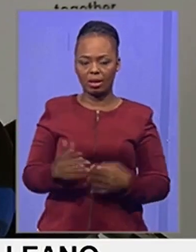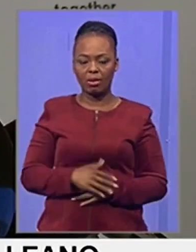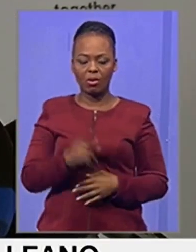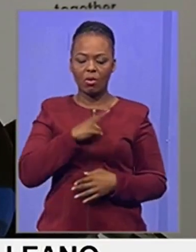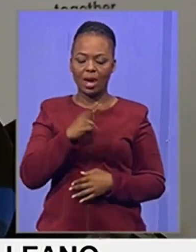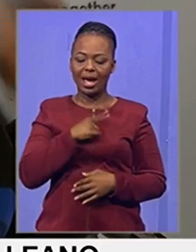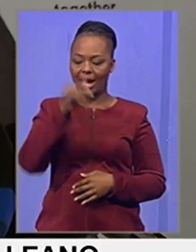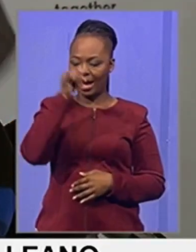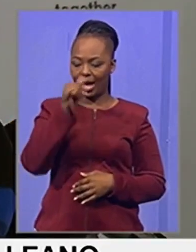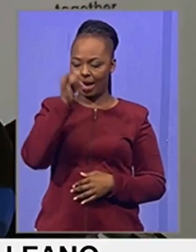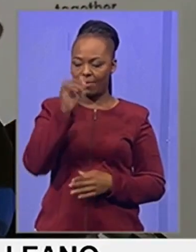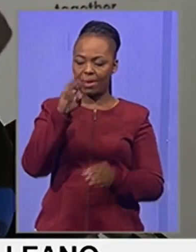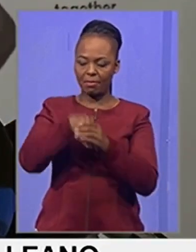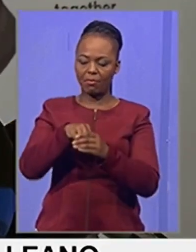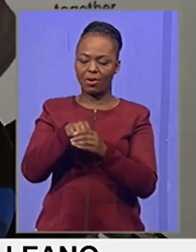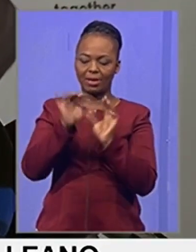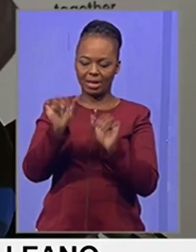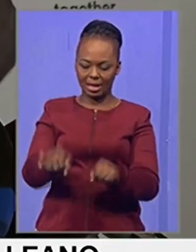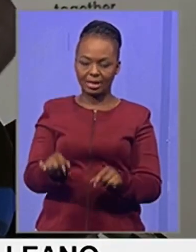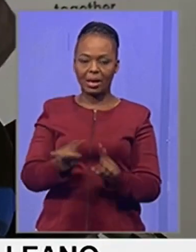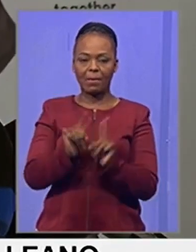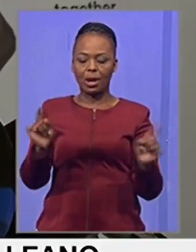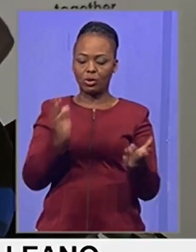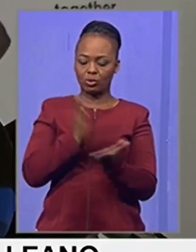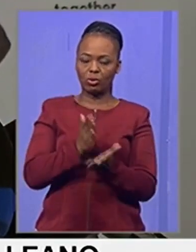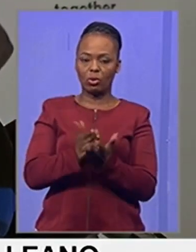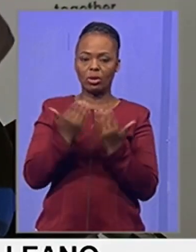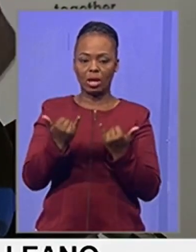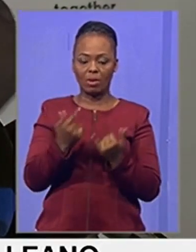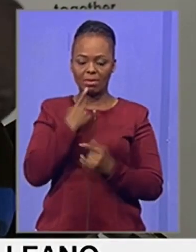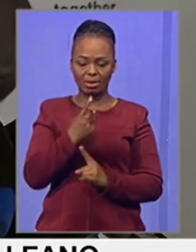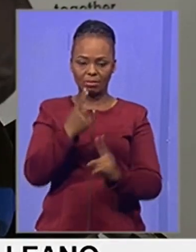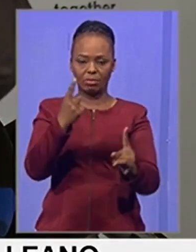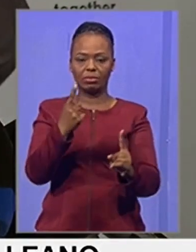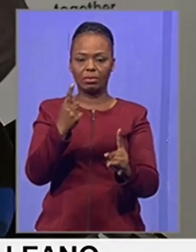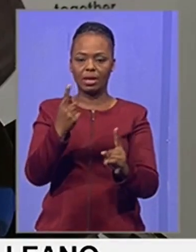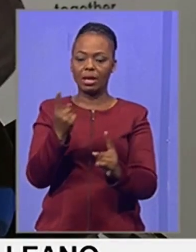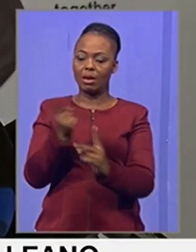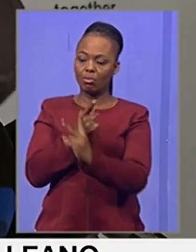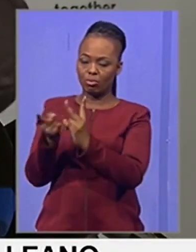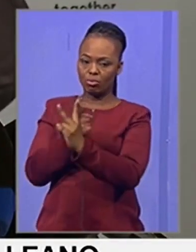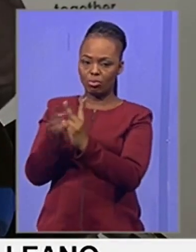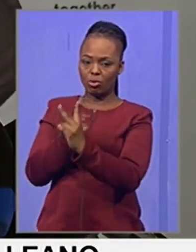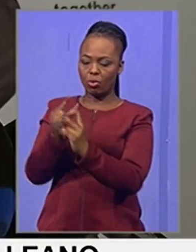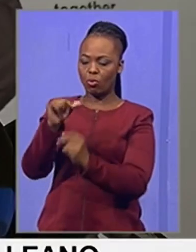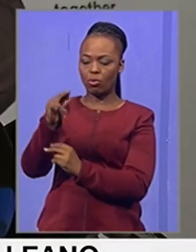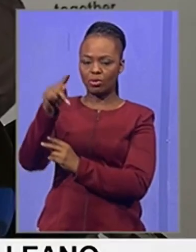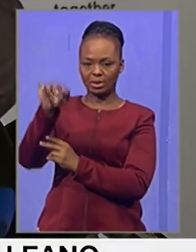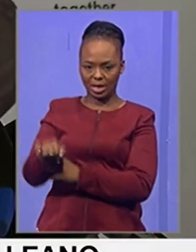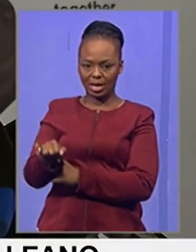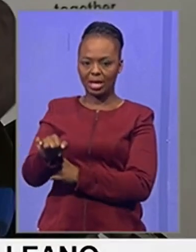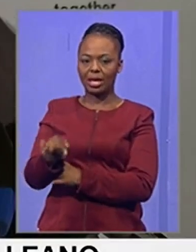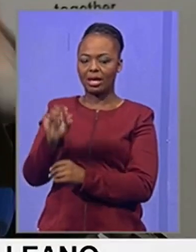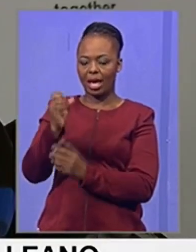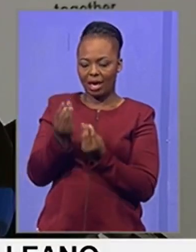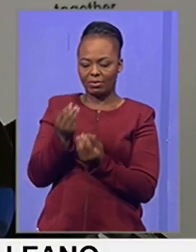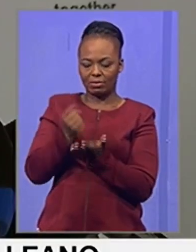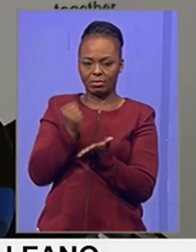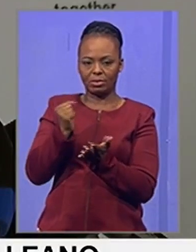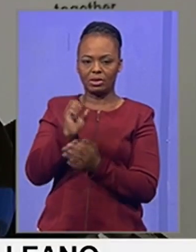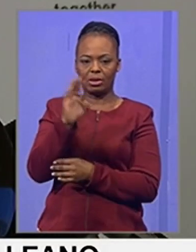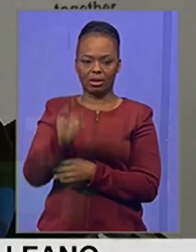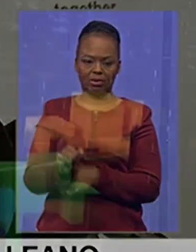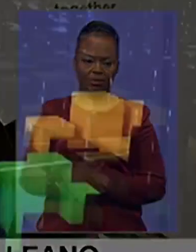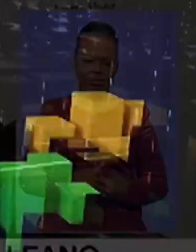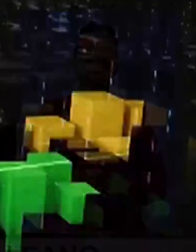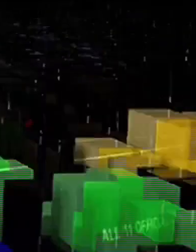they've committed. But I can assure you now, as I'm speaking, they are South Africans with a South African passport.